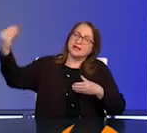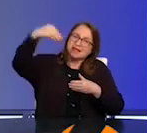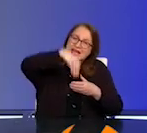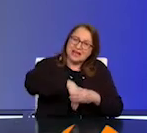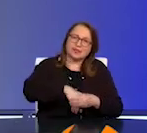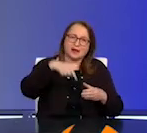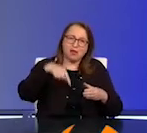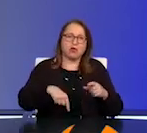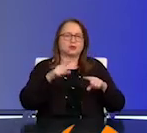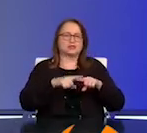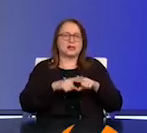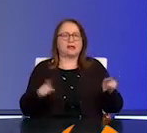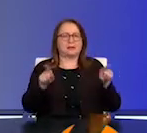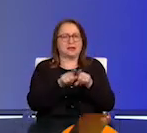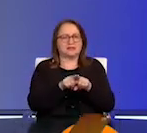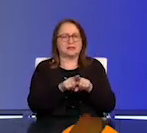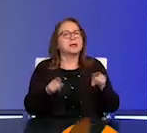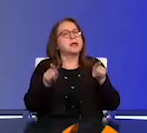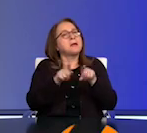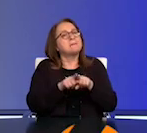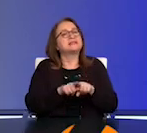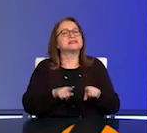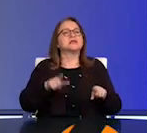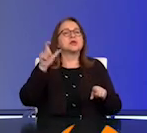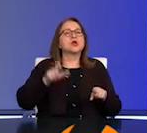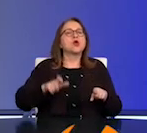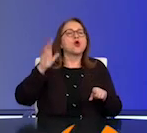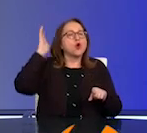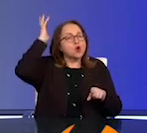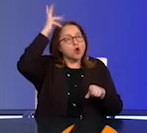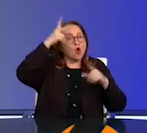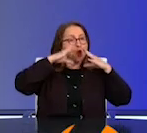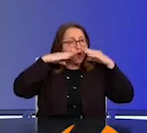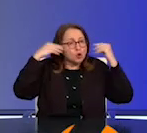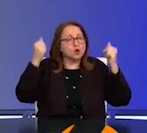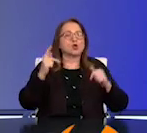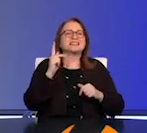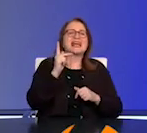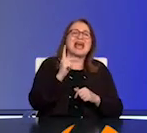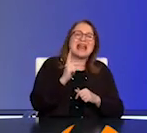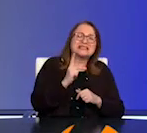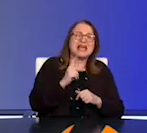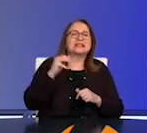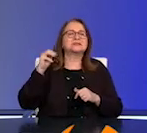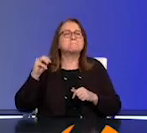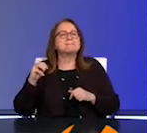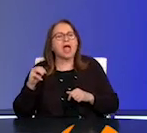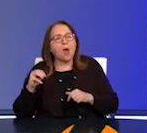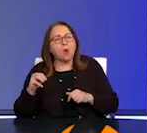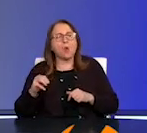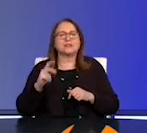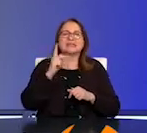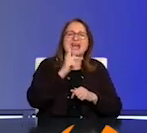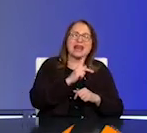Together with Kolokotronis, Karaiskakis, Miaoulis, Canaris,